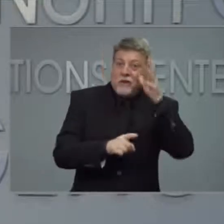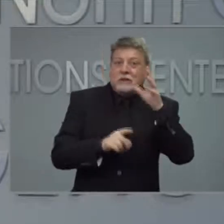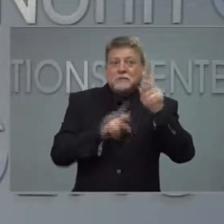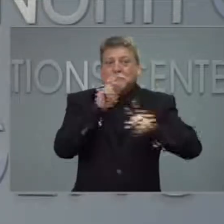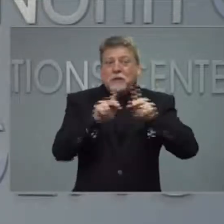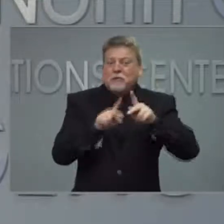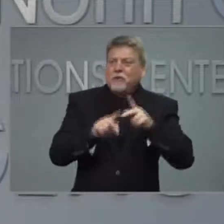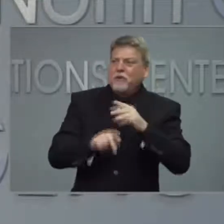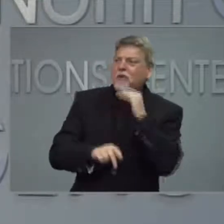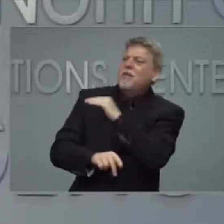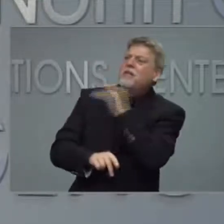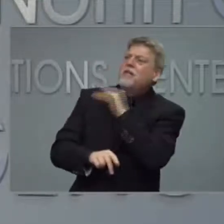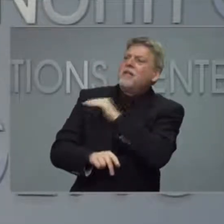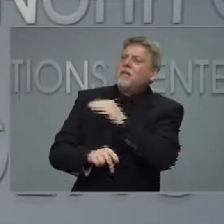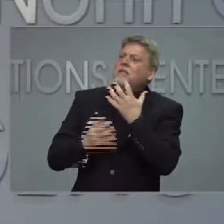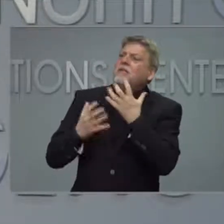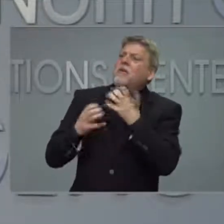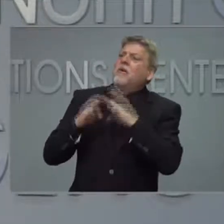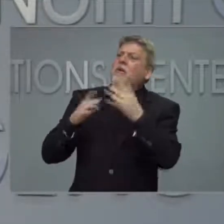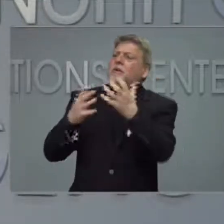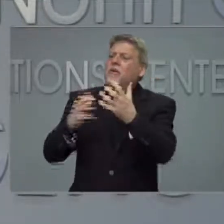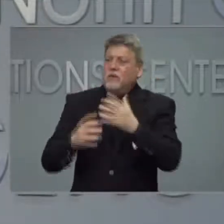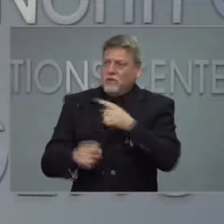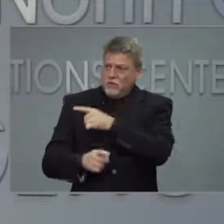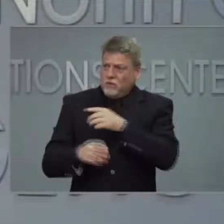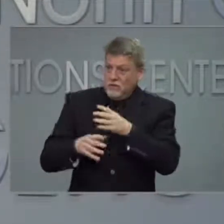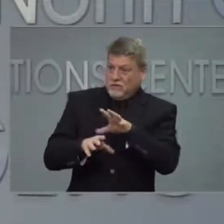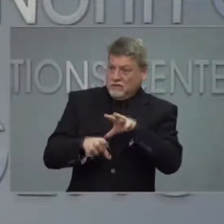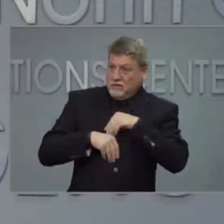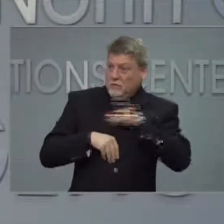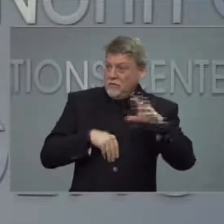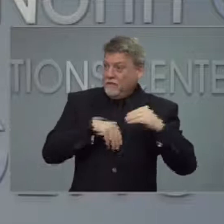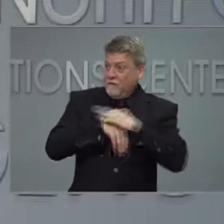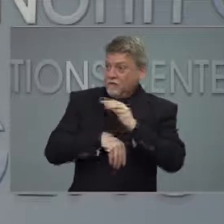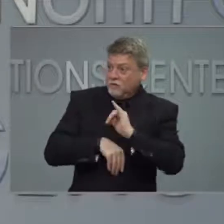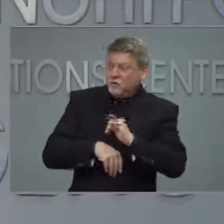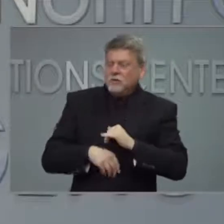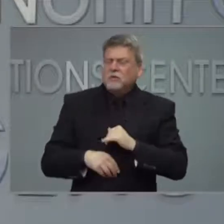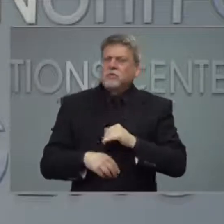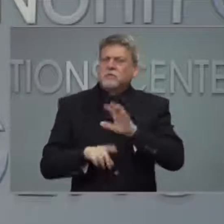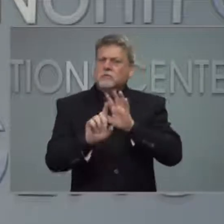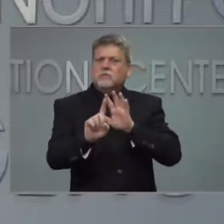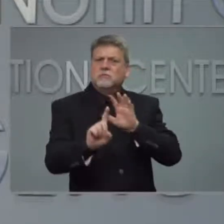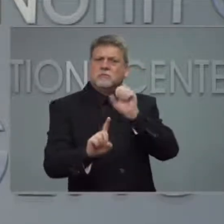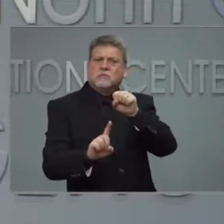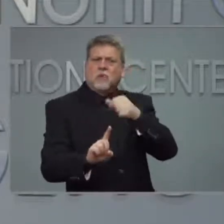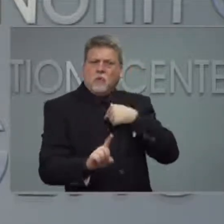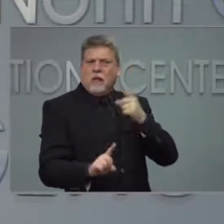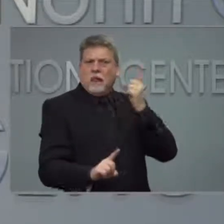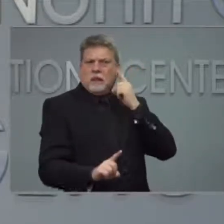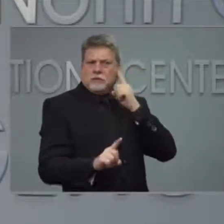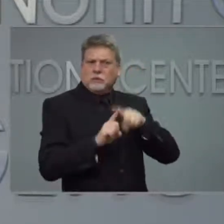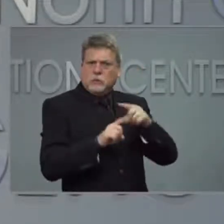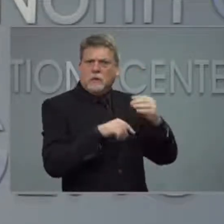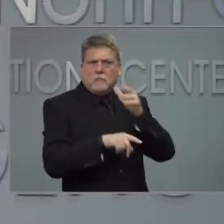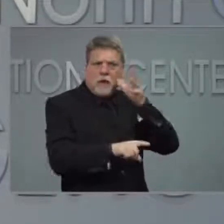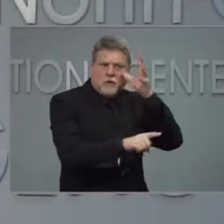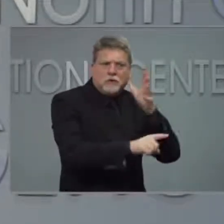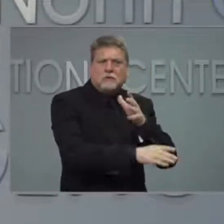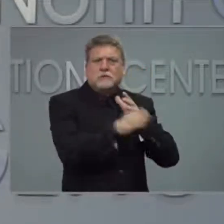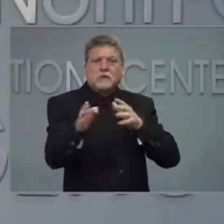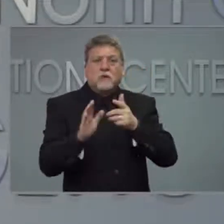capacity at sporting venues? We listen to all of those people. We have listened to lawmakers and have talked to